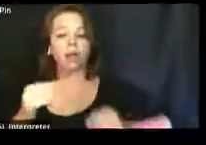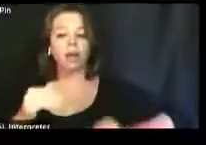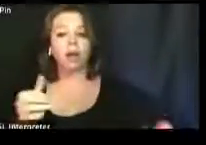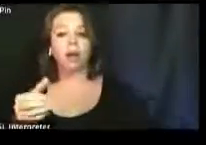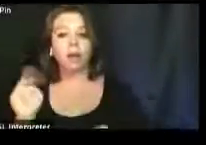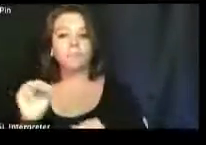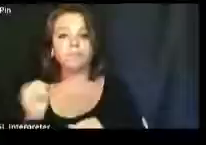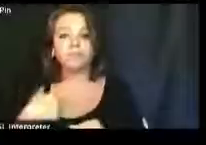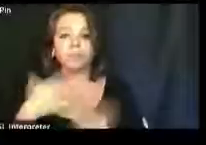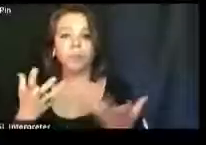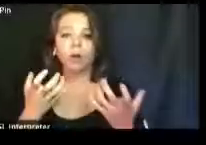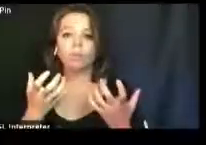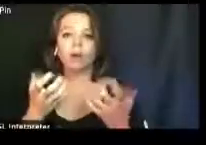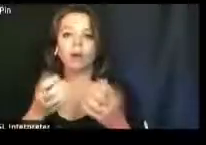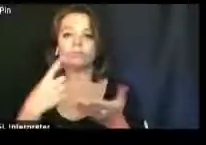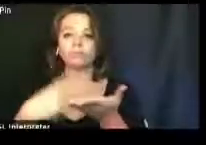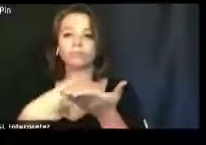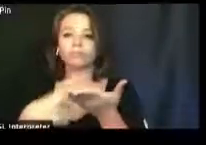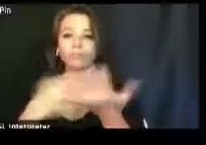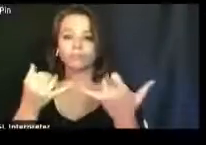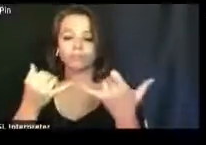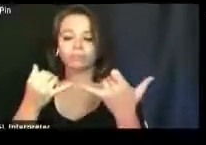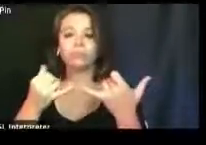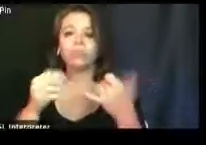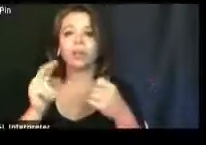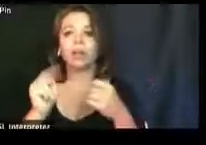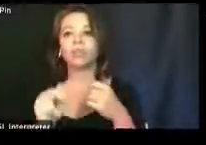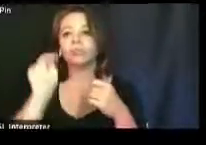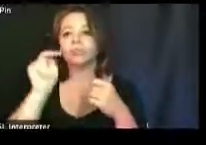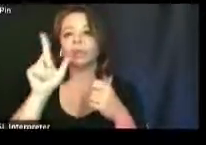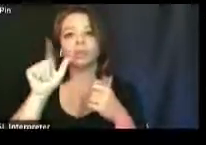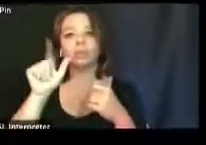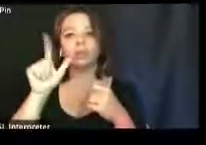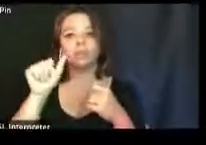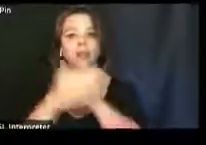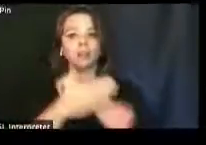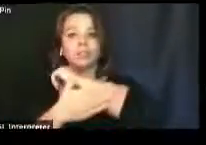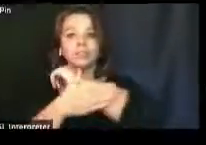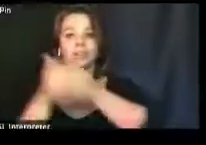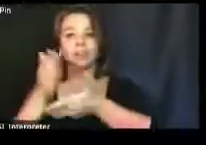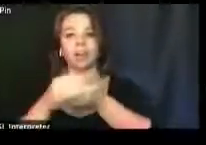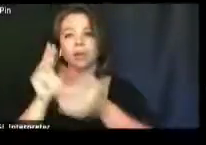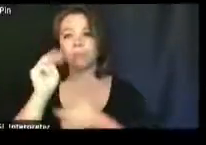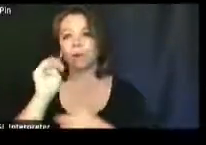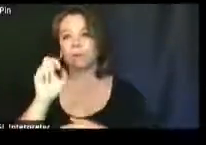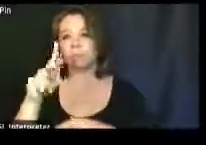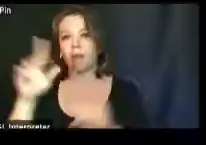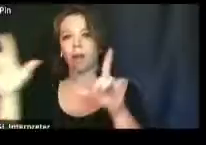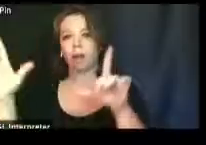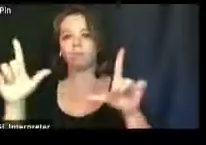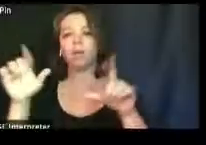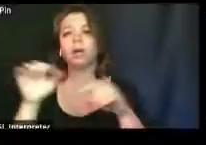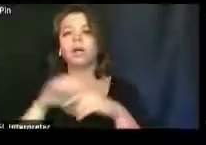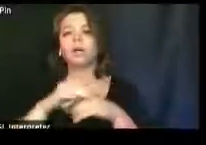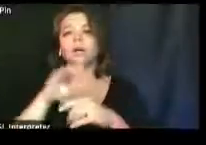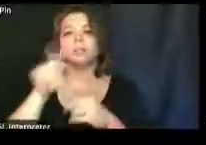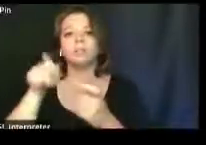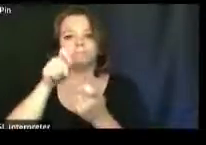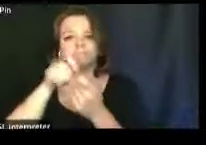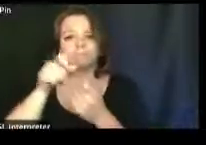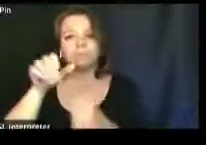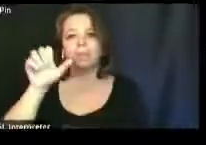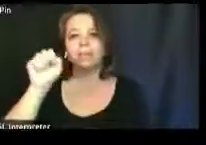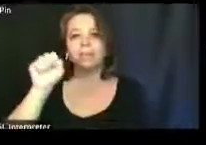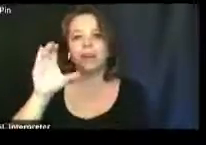I'm going to be speaking today about the northern Los Angeles County section of the map, specifically the Santa Clarita Valley